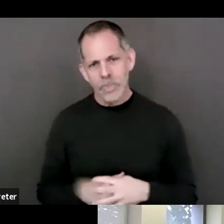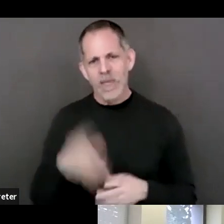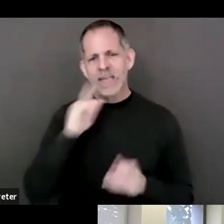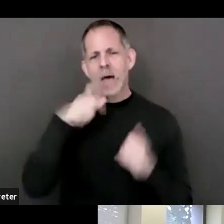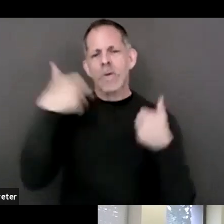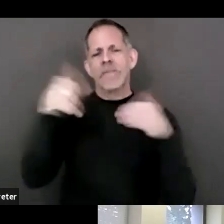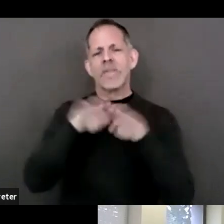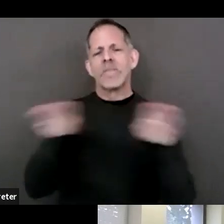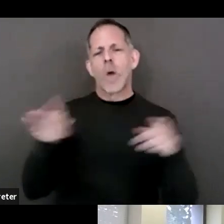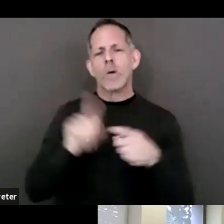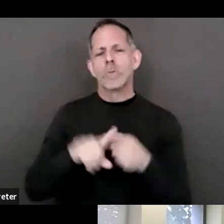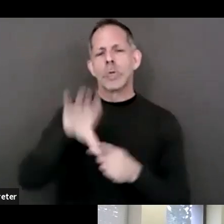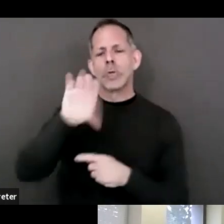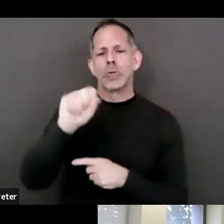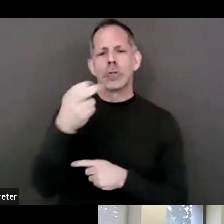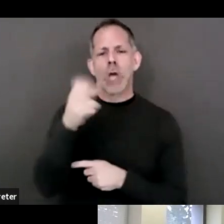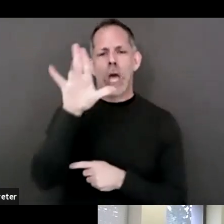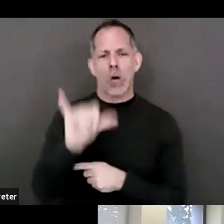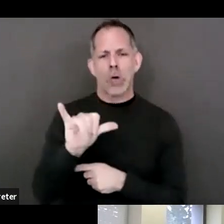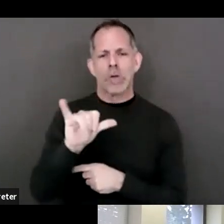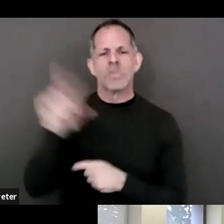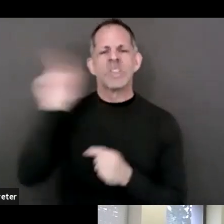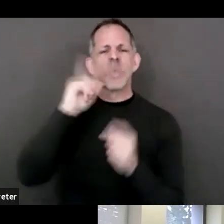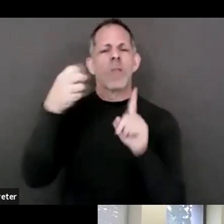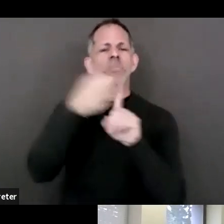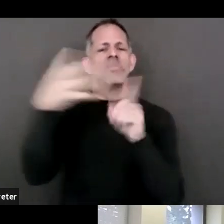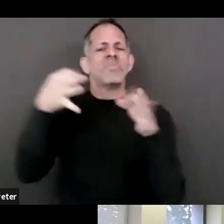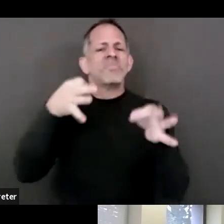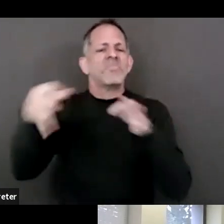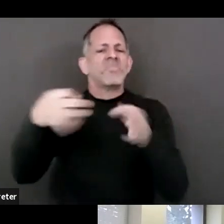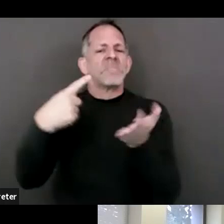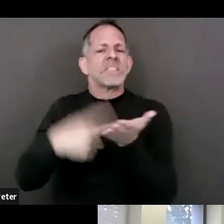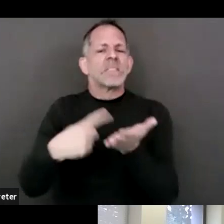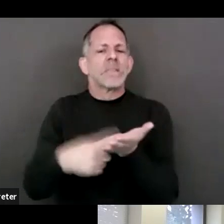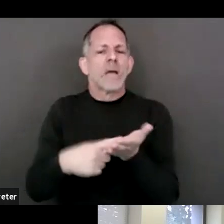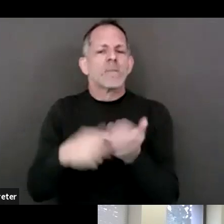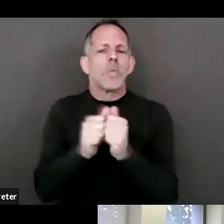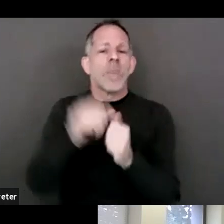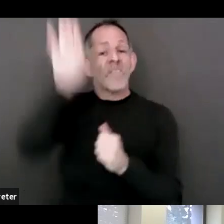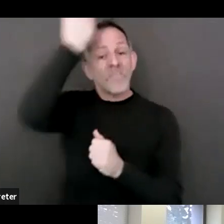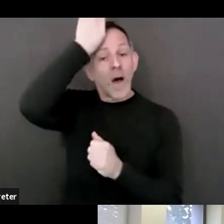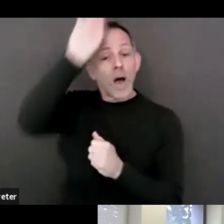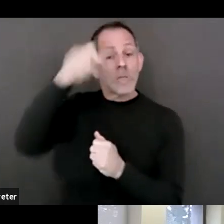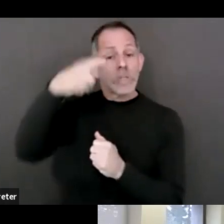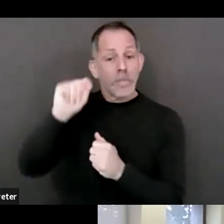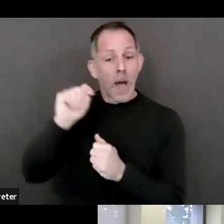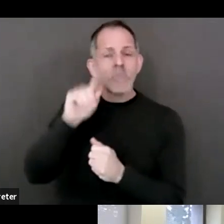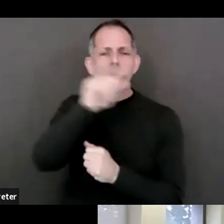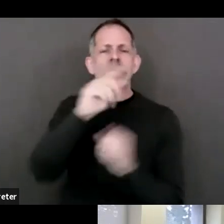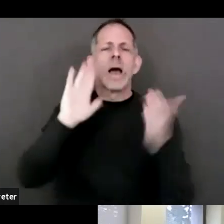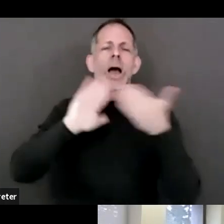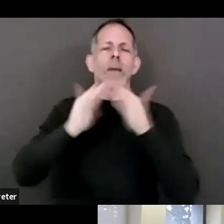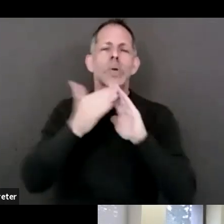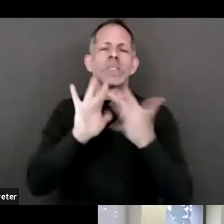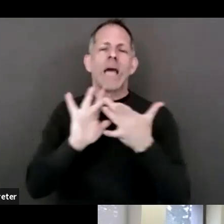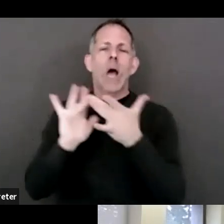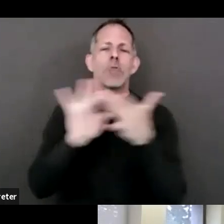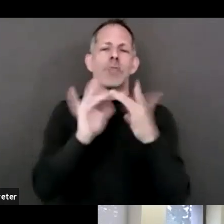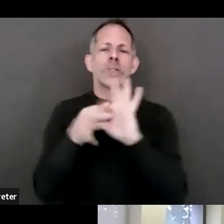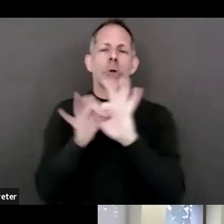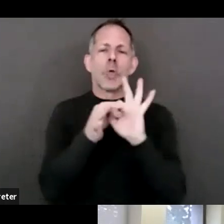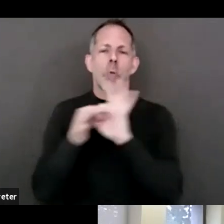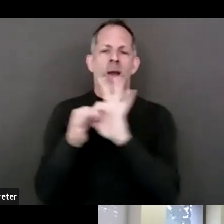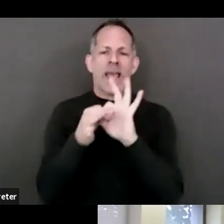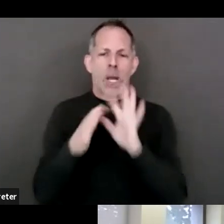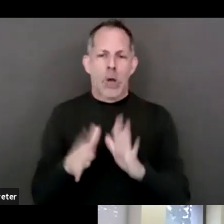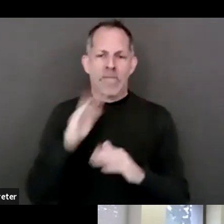Shawneri Guzman's the Community Outreach Manager with South County Fire. So Shawneri, I'll turn it over to you. Thank you, Jason. So I've been working